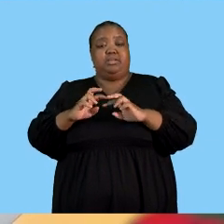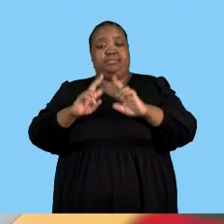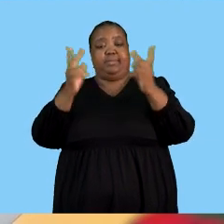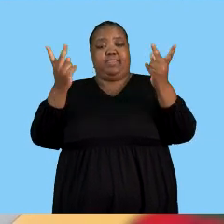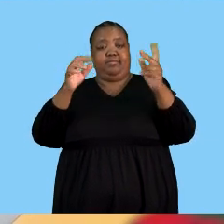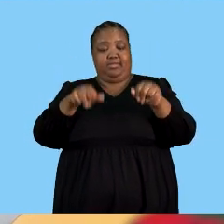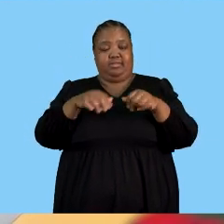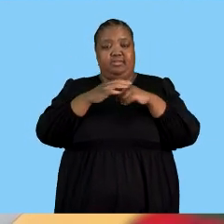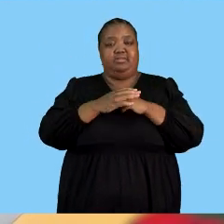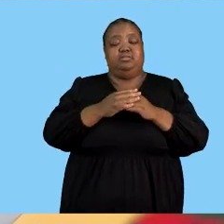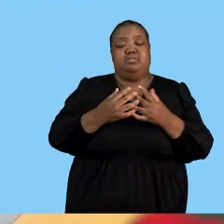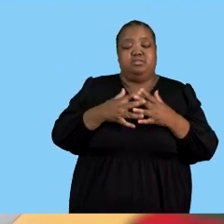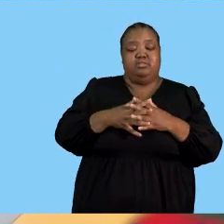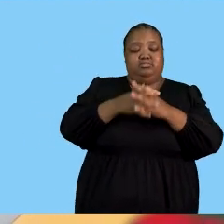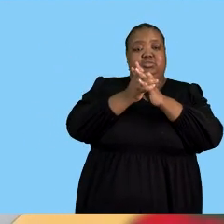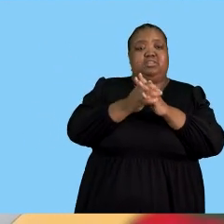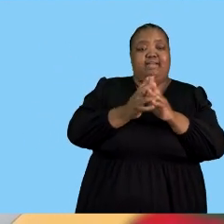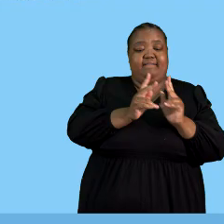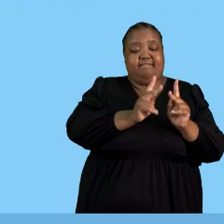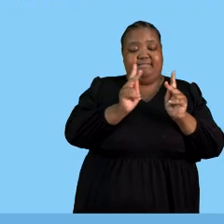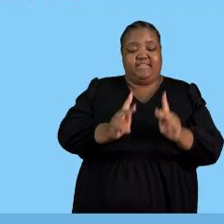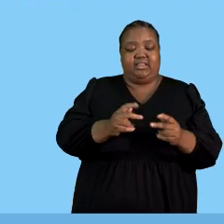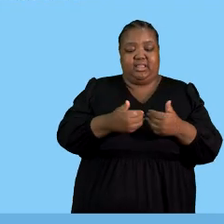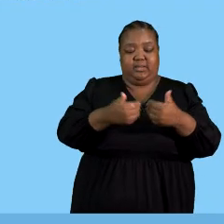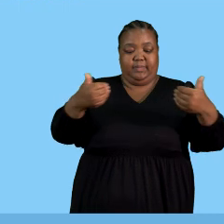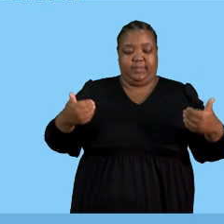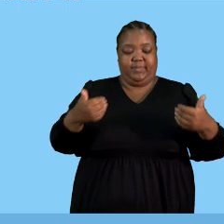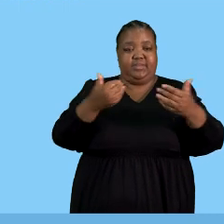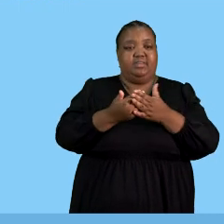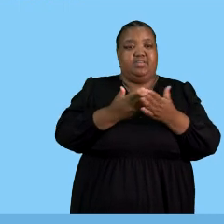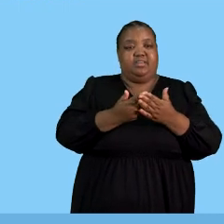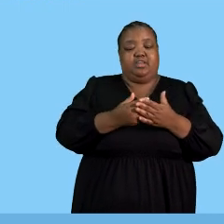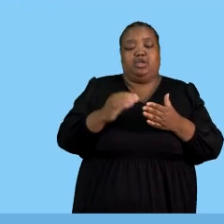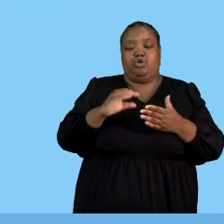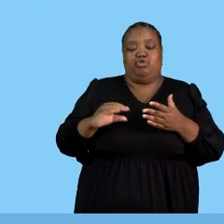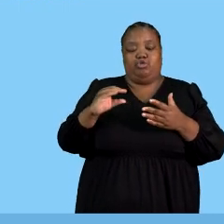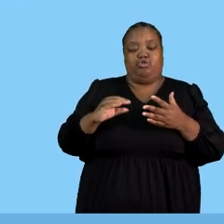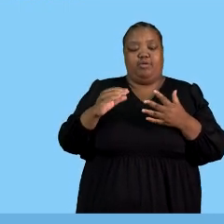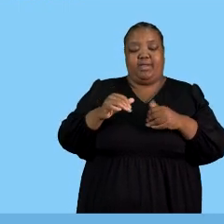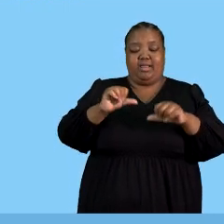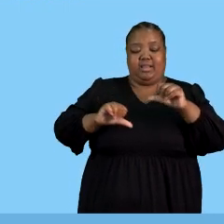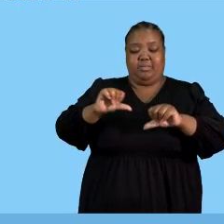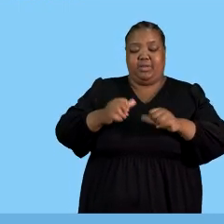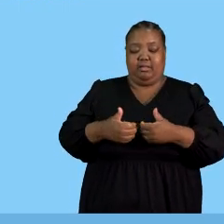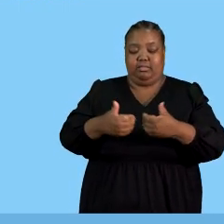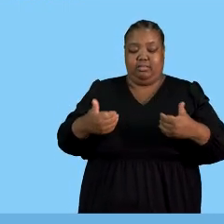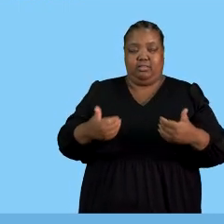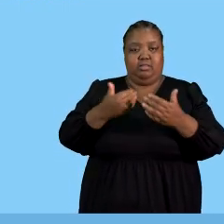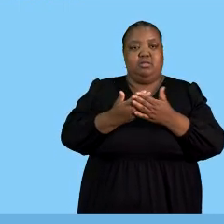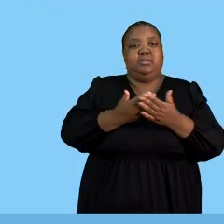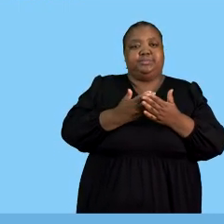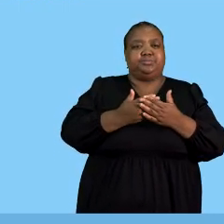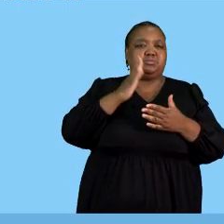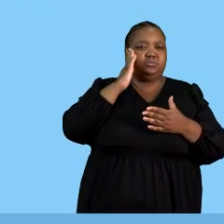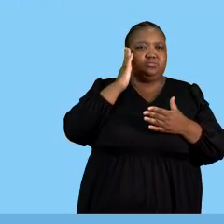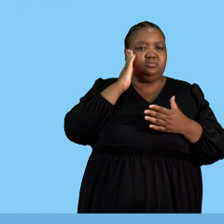We also have that mixtures are separated by physical means, whereas compounds can be separated by chemical means. We know that if